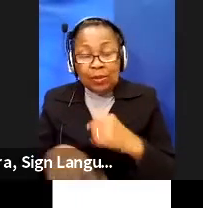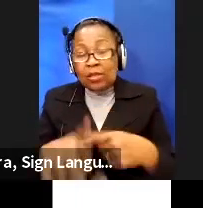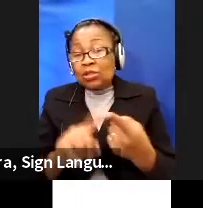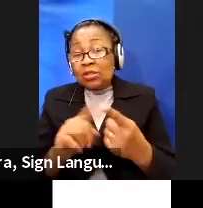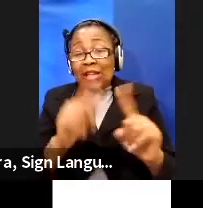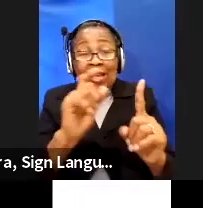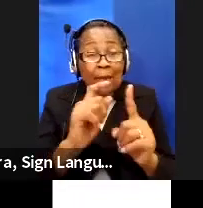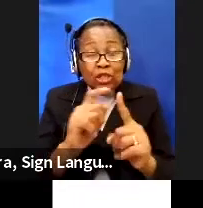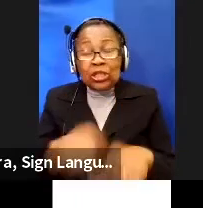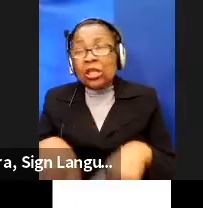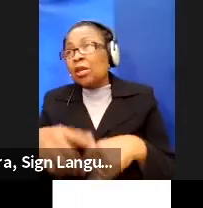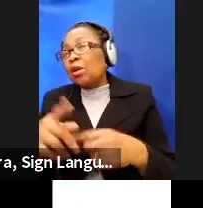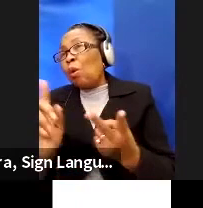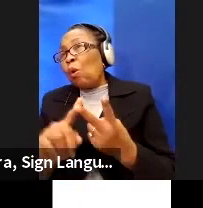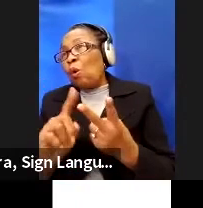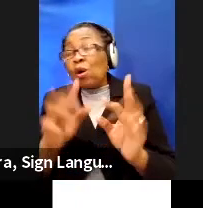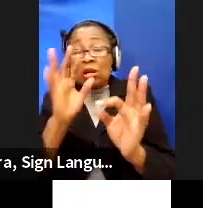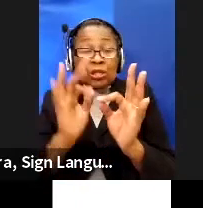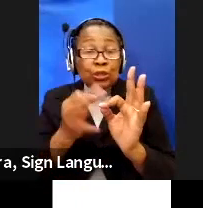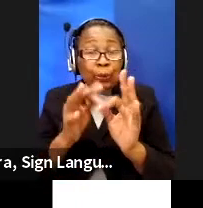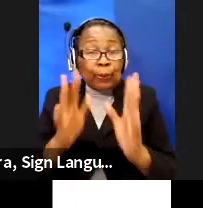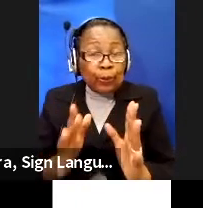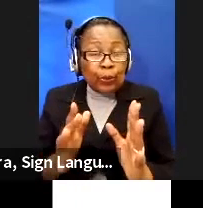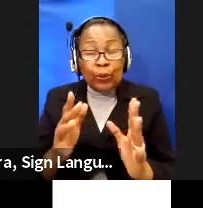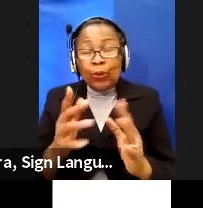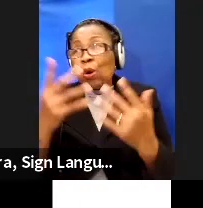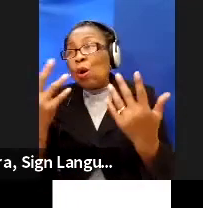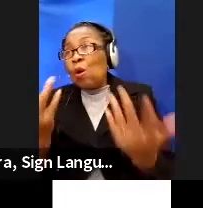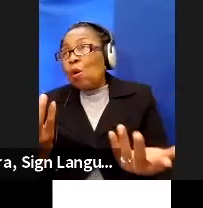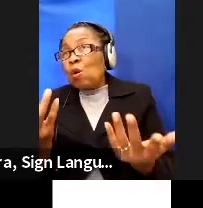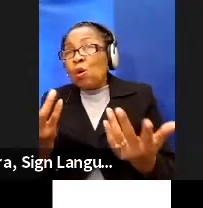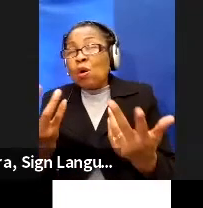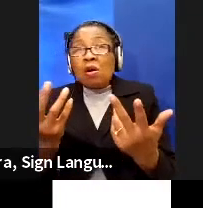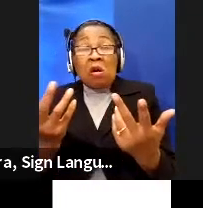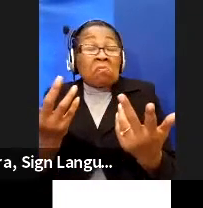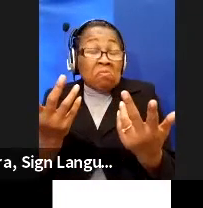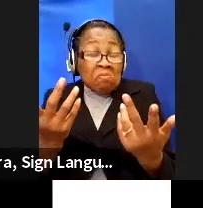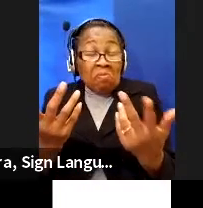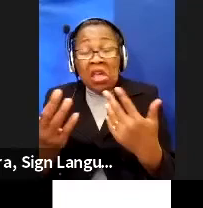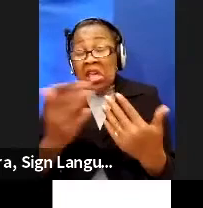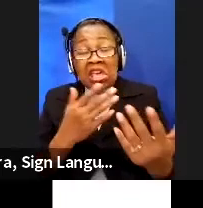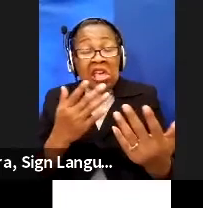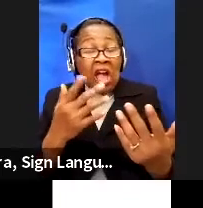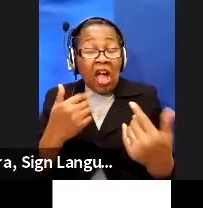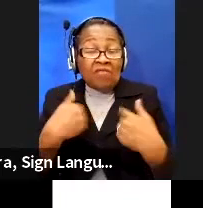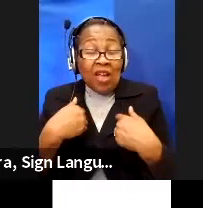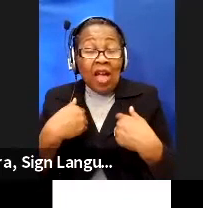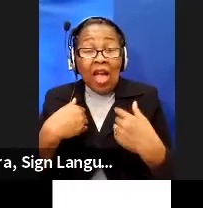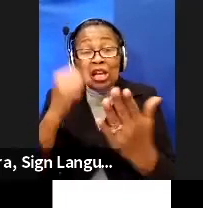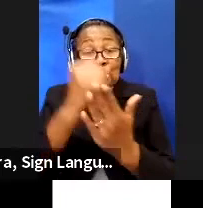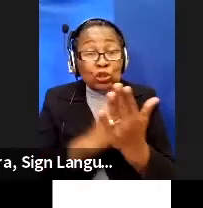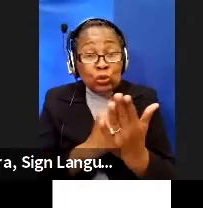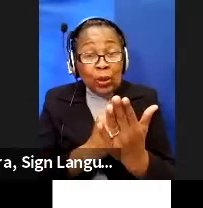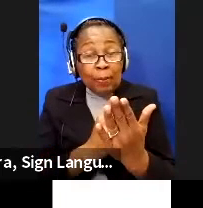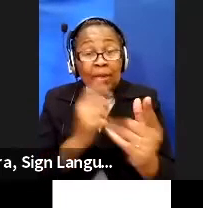captioning or a sign language interpreter, or there have been even times where, you know, I've had a script and